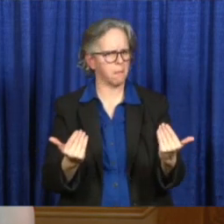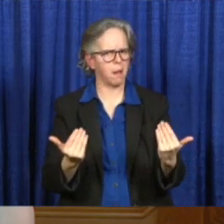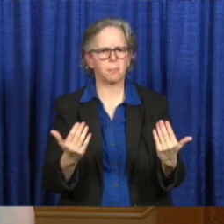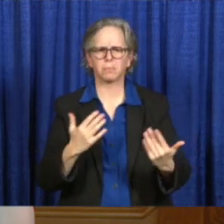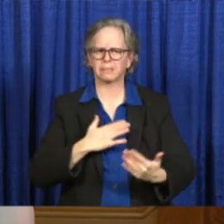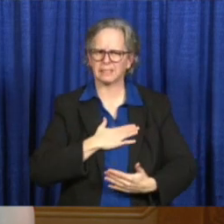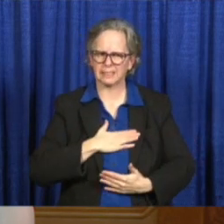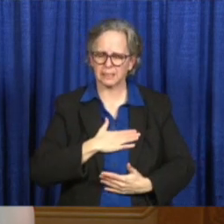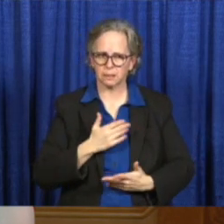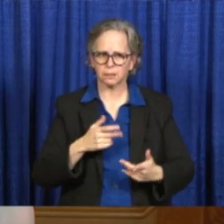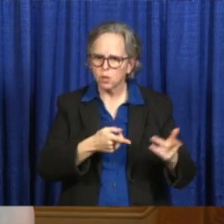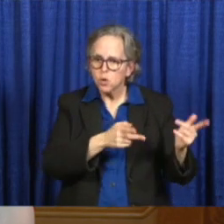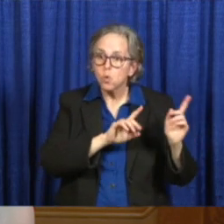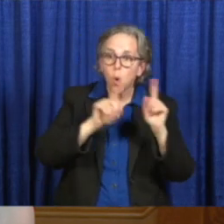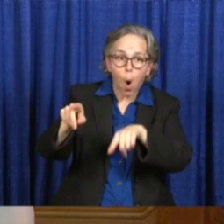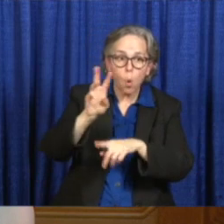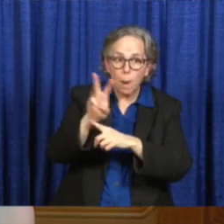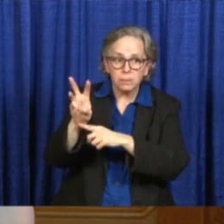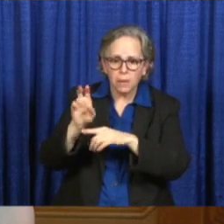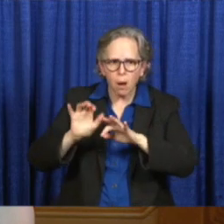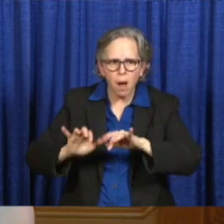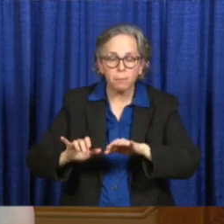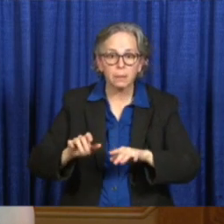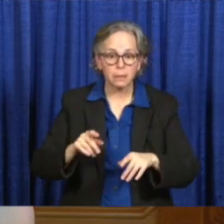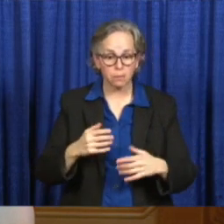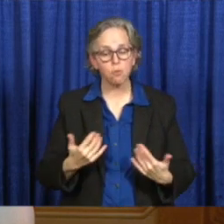webpage just as soon as you can.